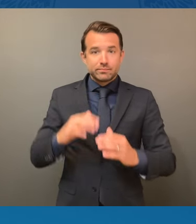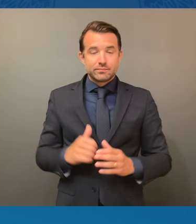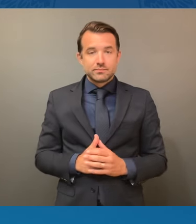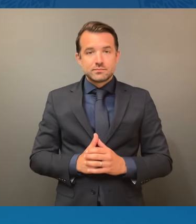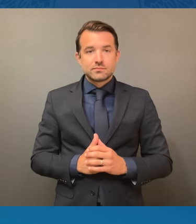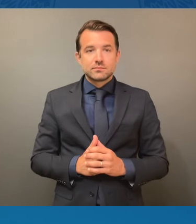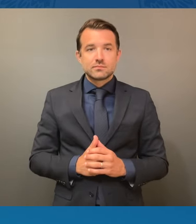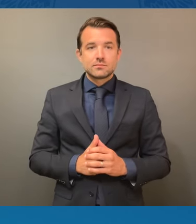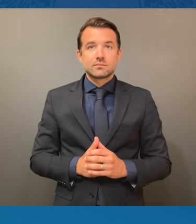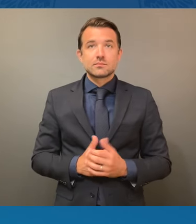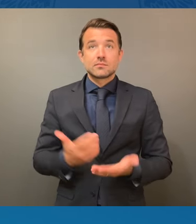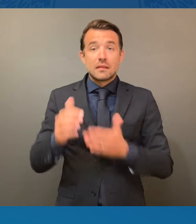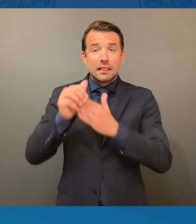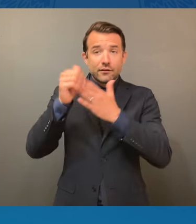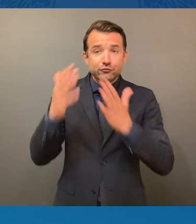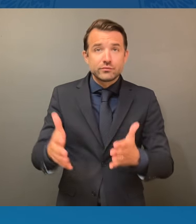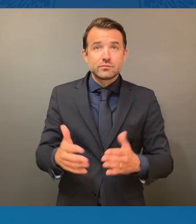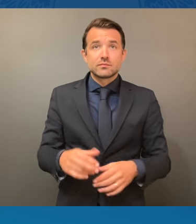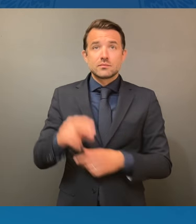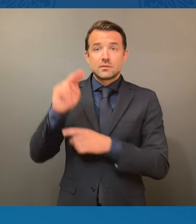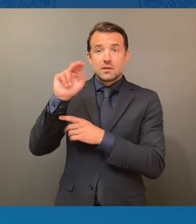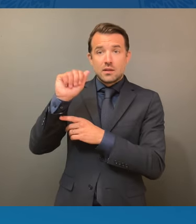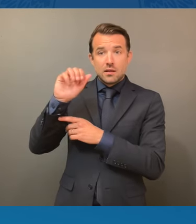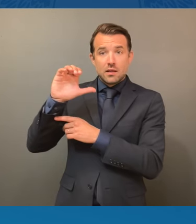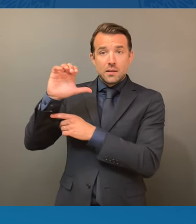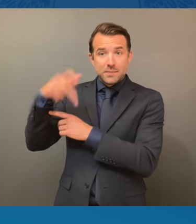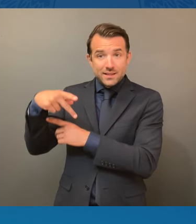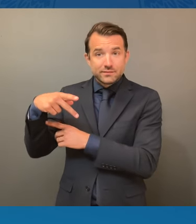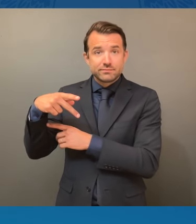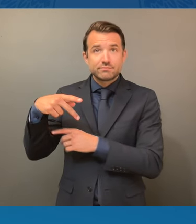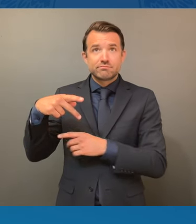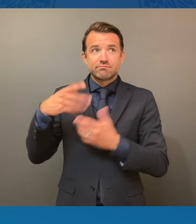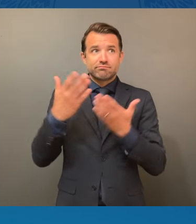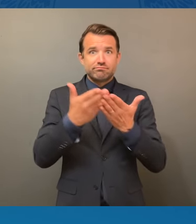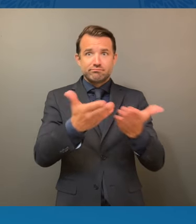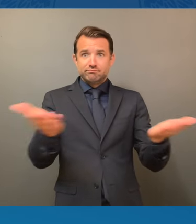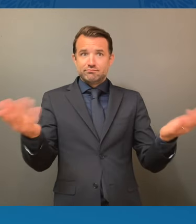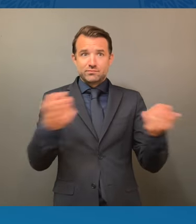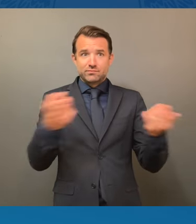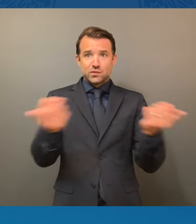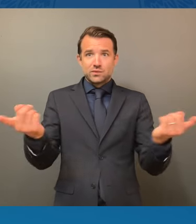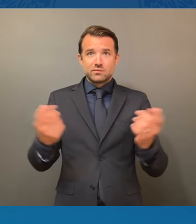Leaders of the NAACP, to move our nation forward,